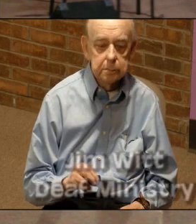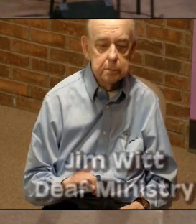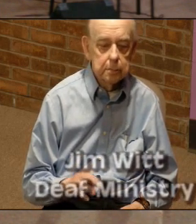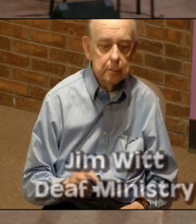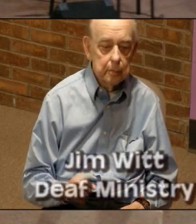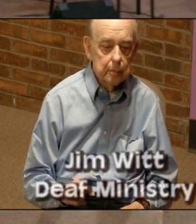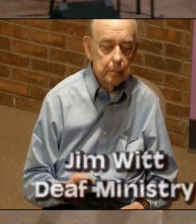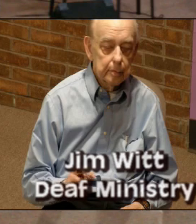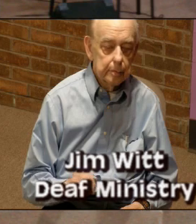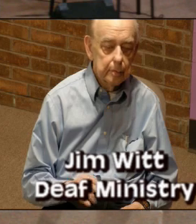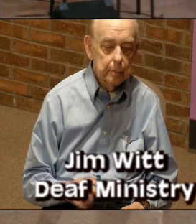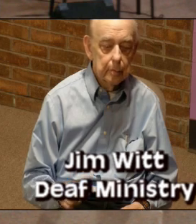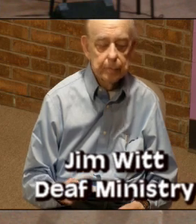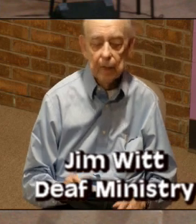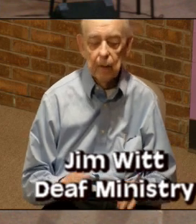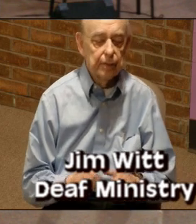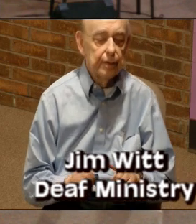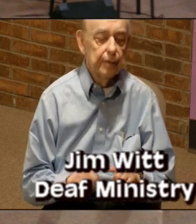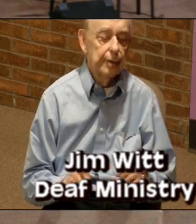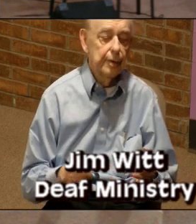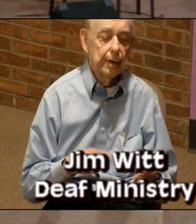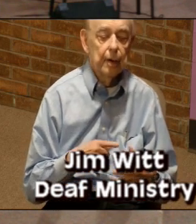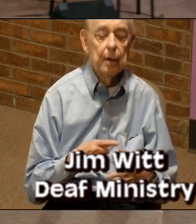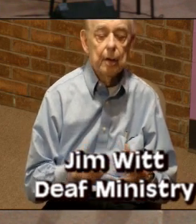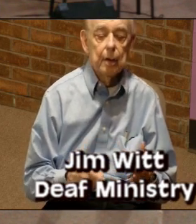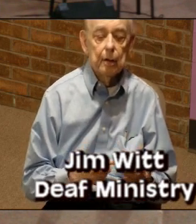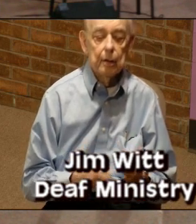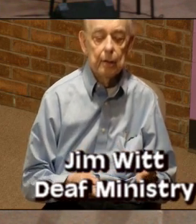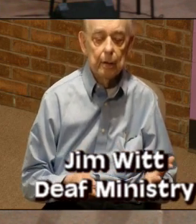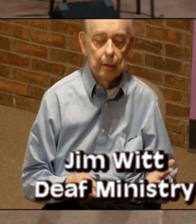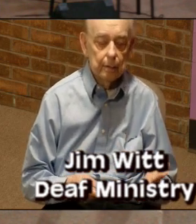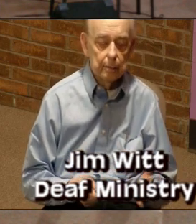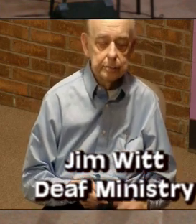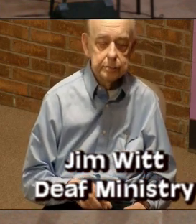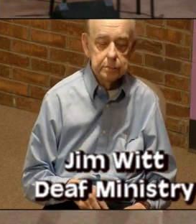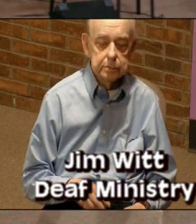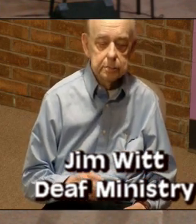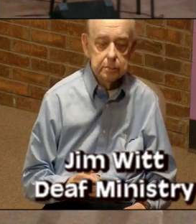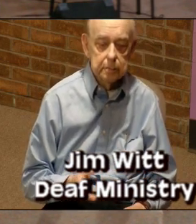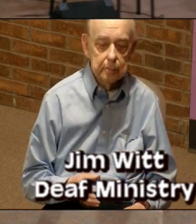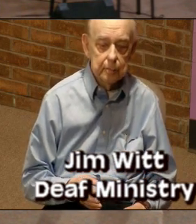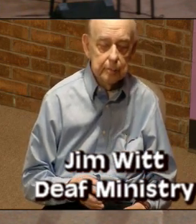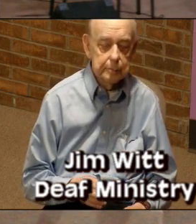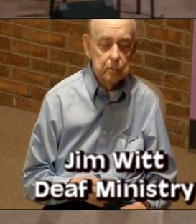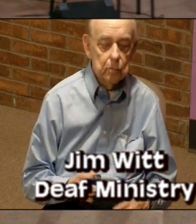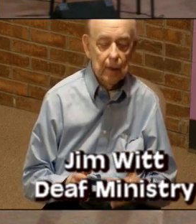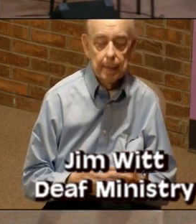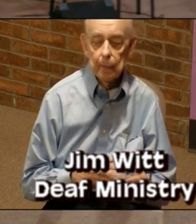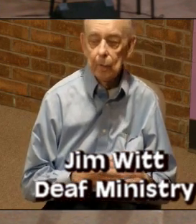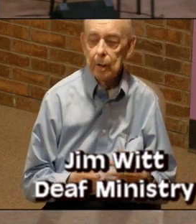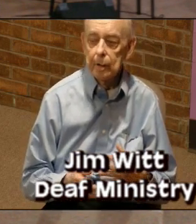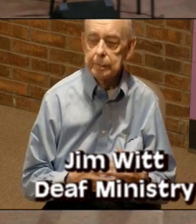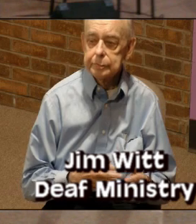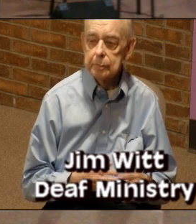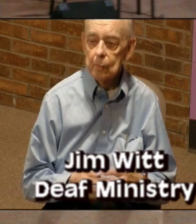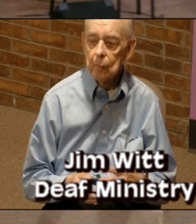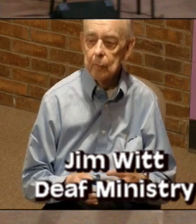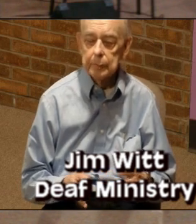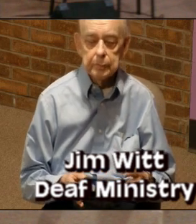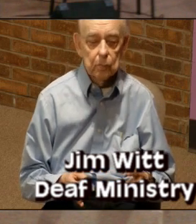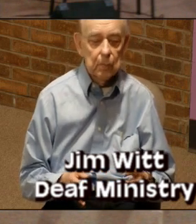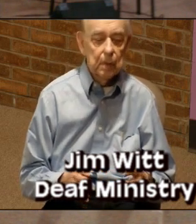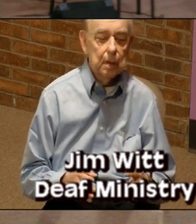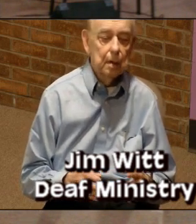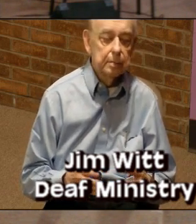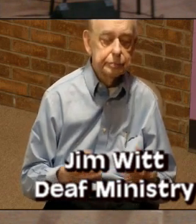NIV, NLT, ASV, EVS, VBS, TRQ, whatever version that you